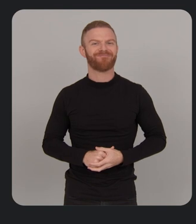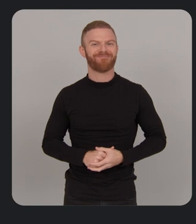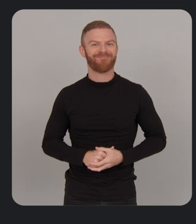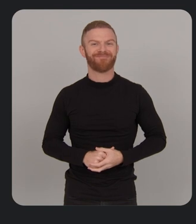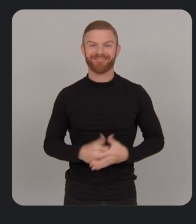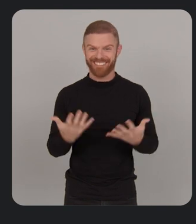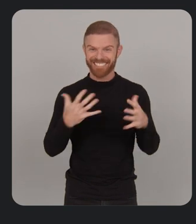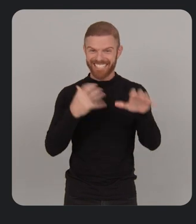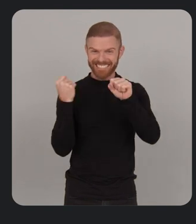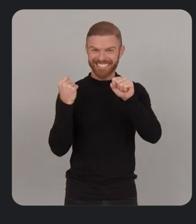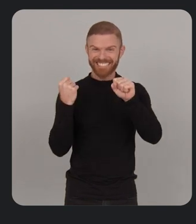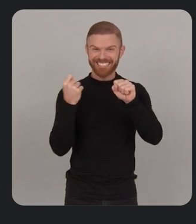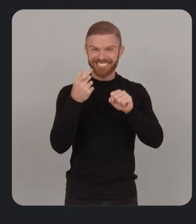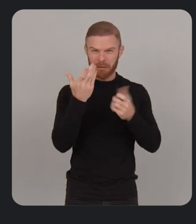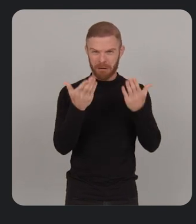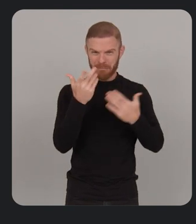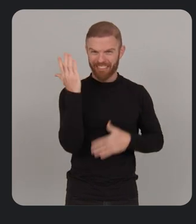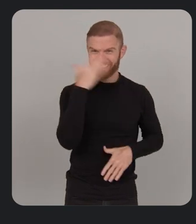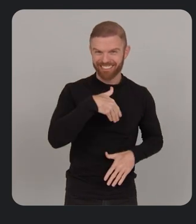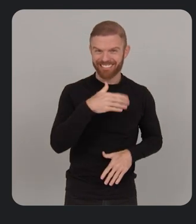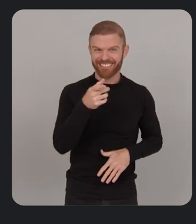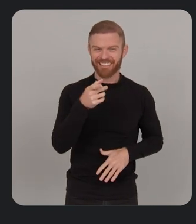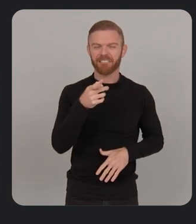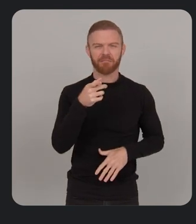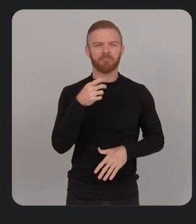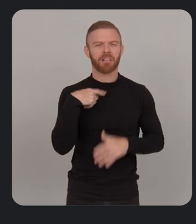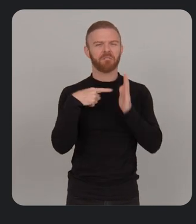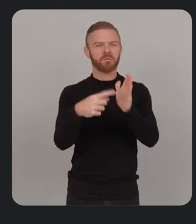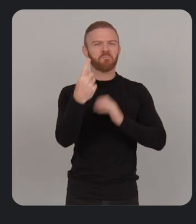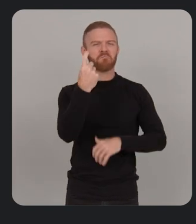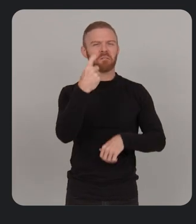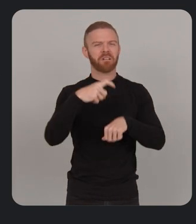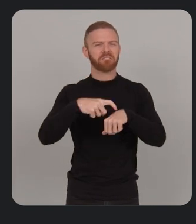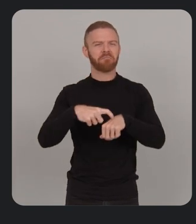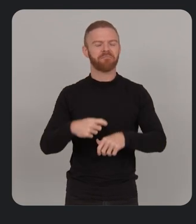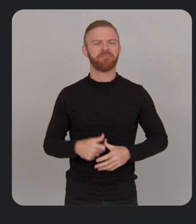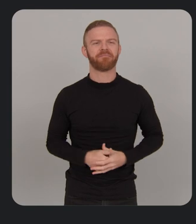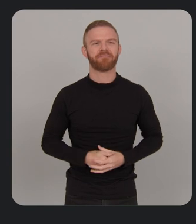That was fast. So just in case you missed it, let's do it one more time.